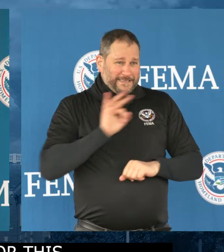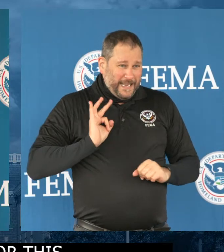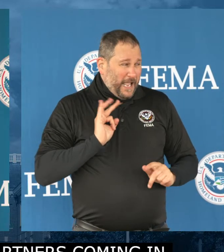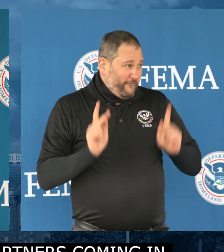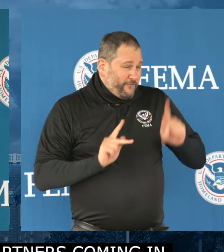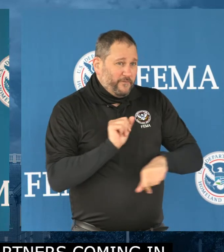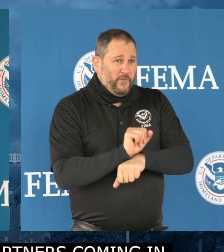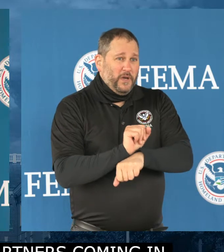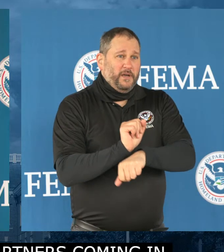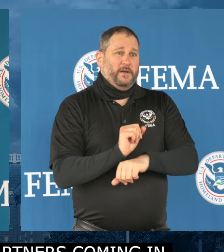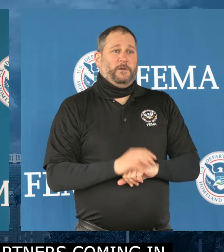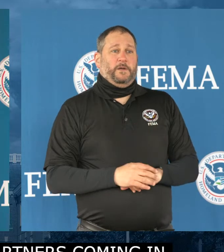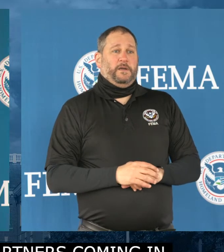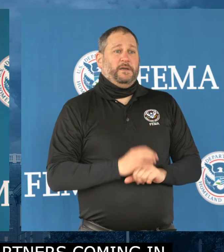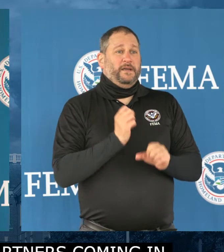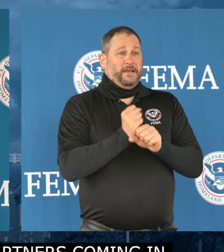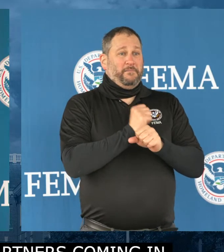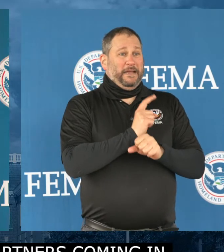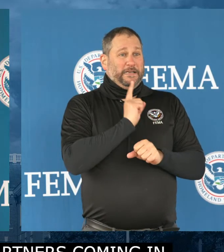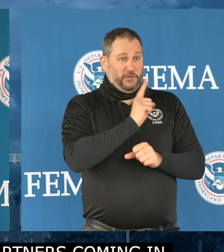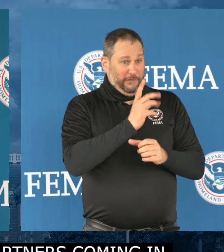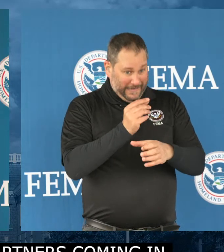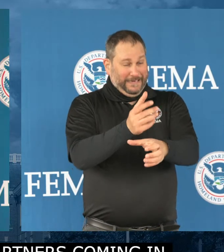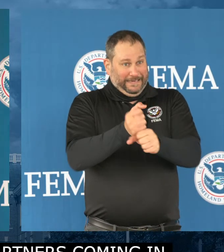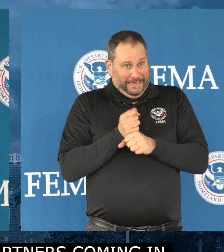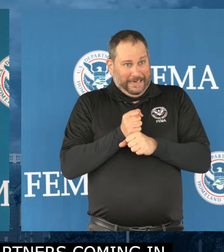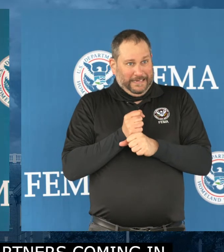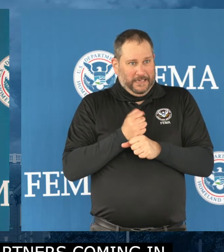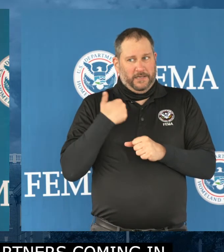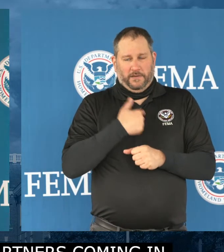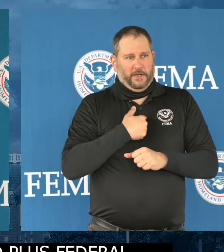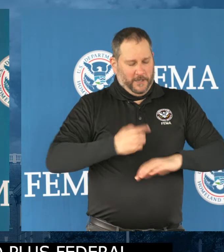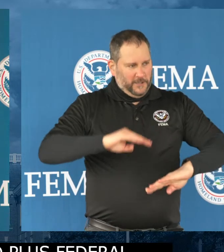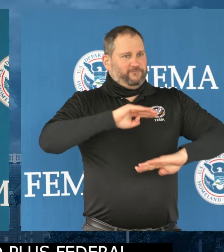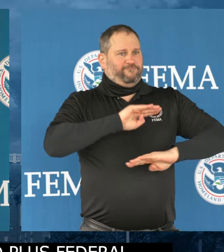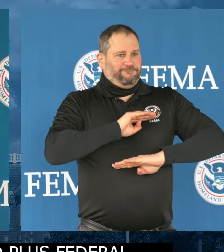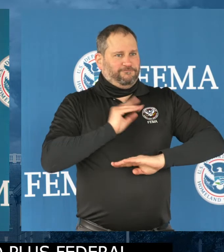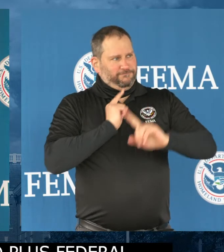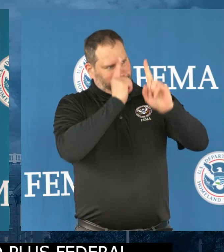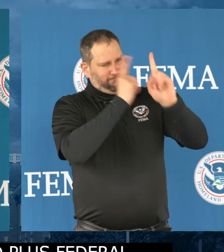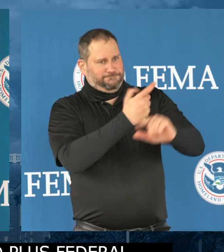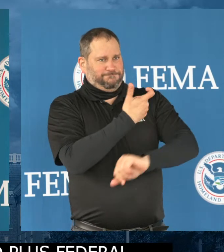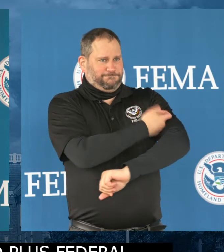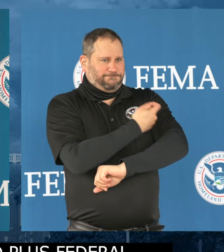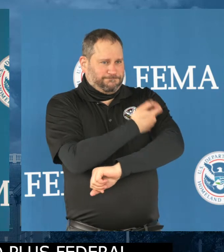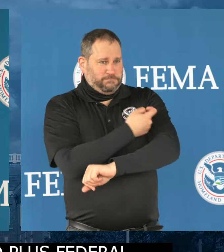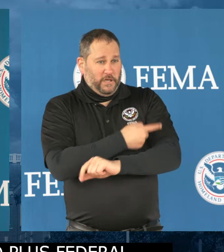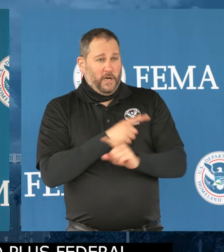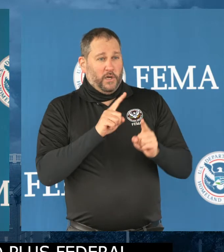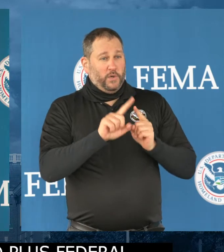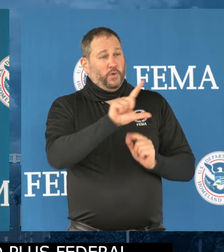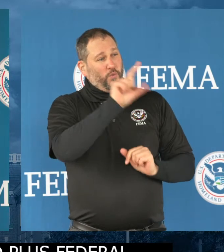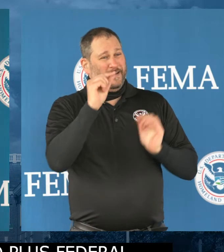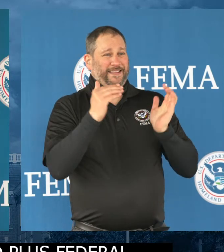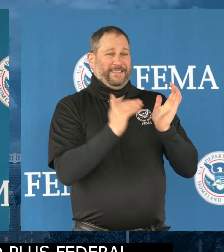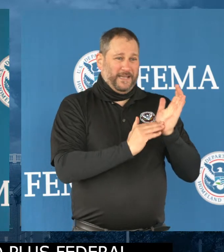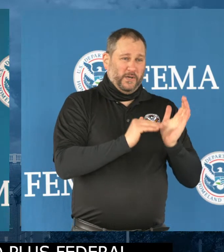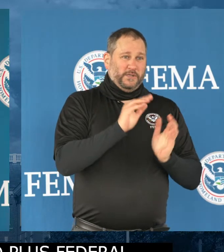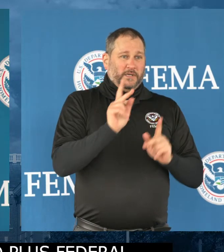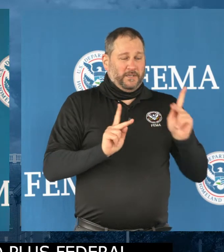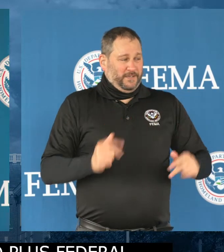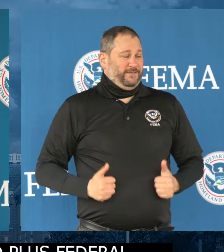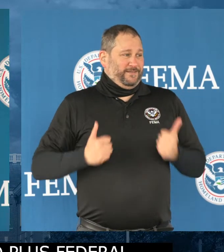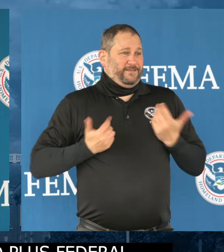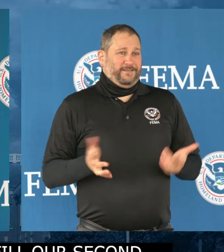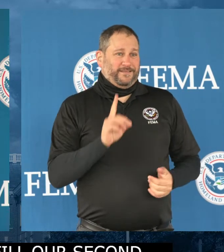to get and help us fulfill our second dose commitment to nearly 20,000 Delawareans who received their first